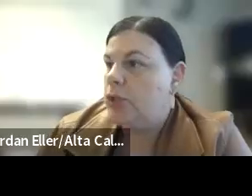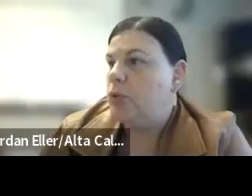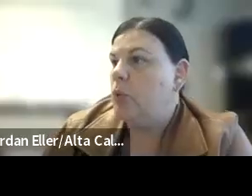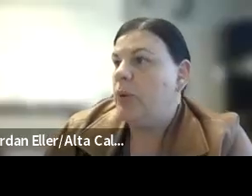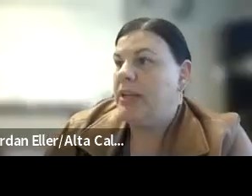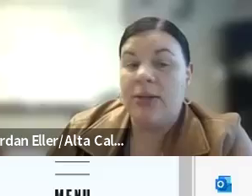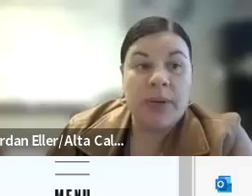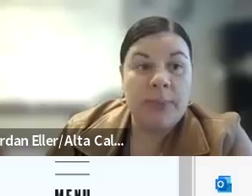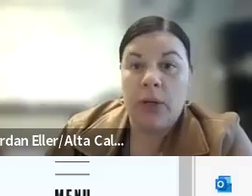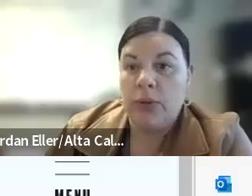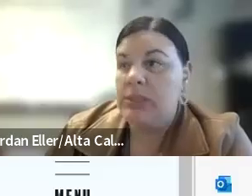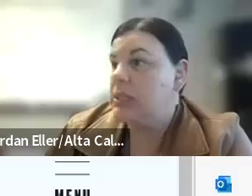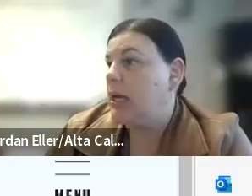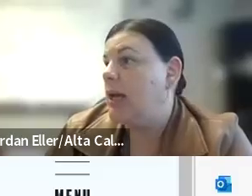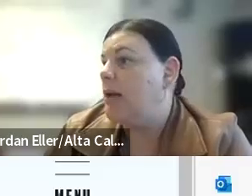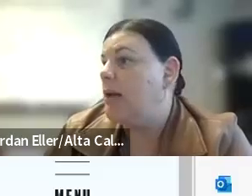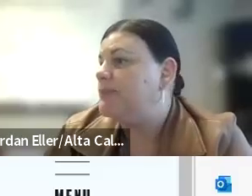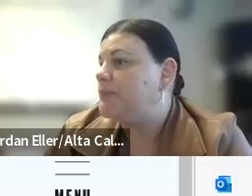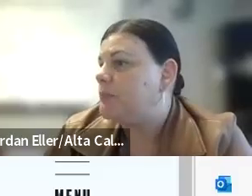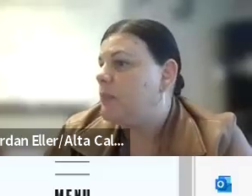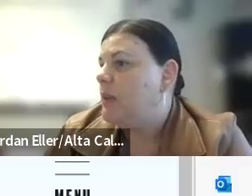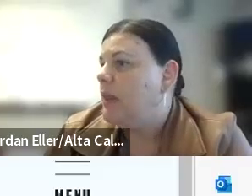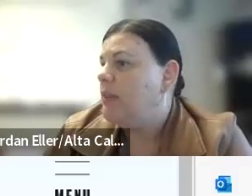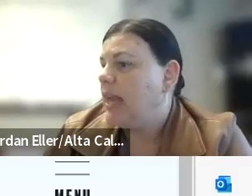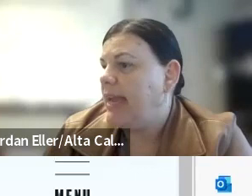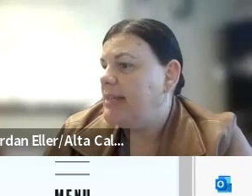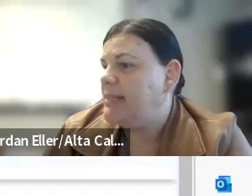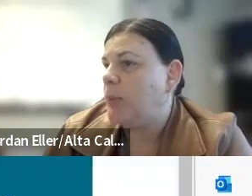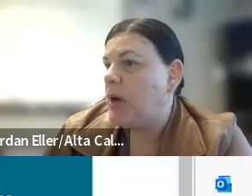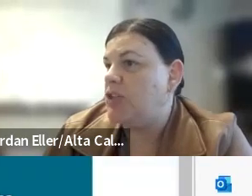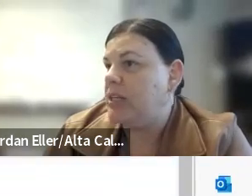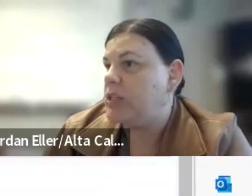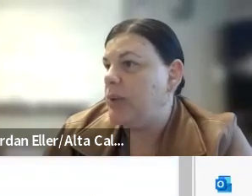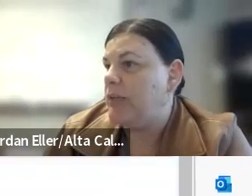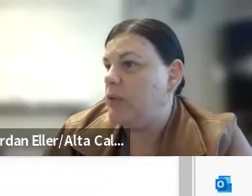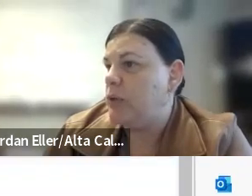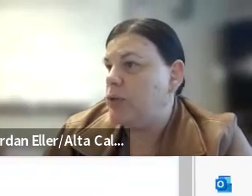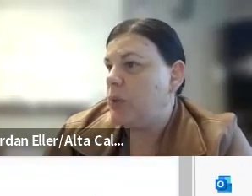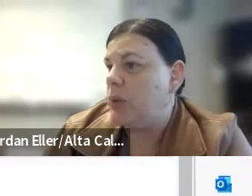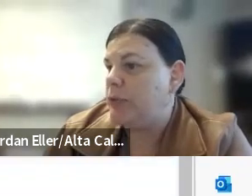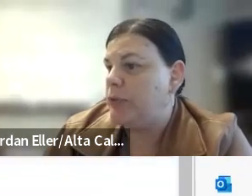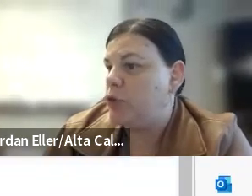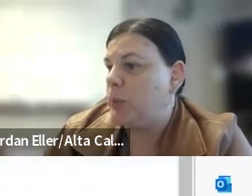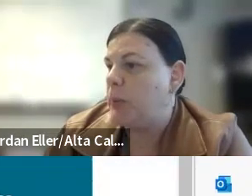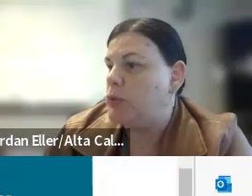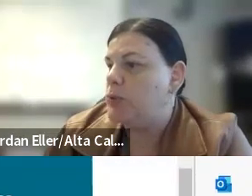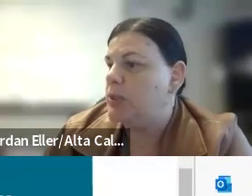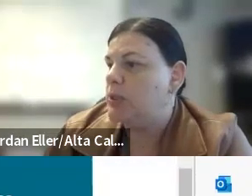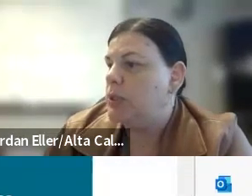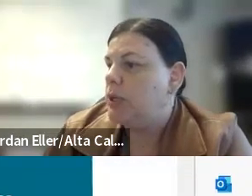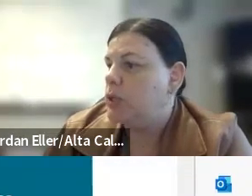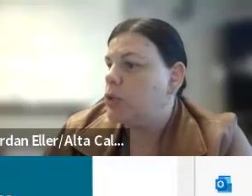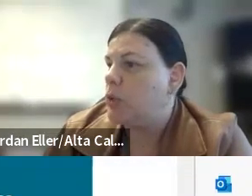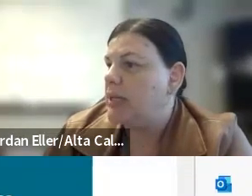We did repost the ASL project. So if you go to request for future